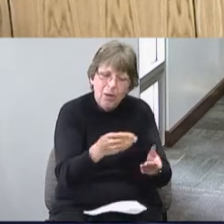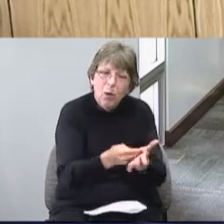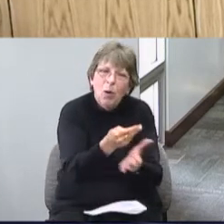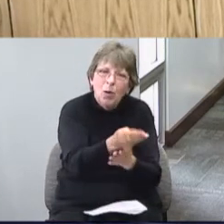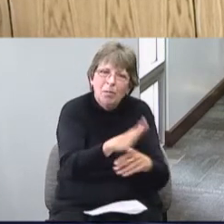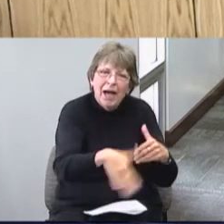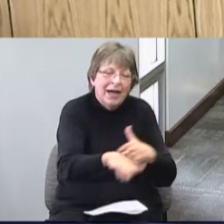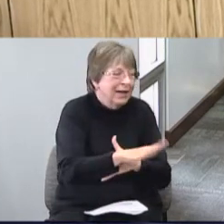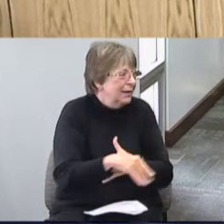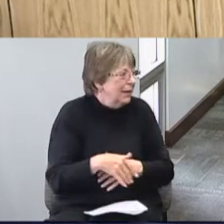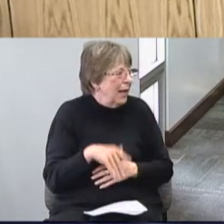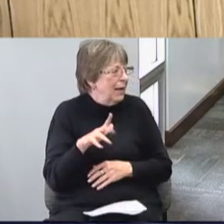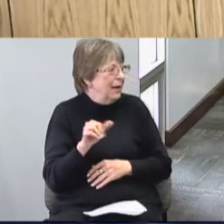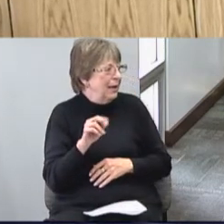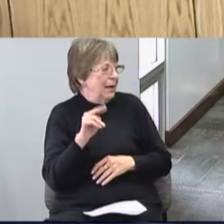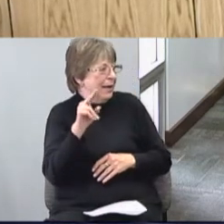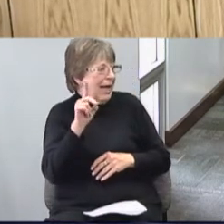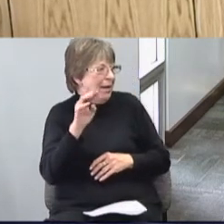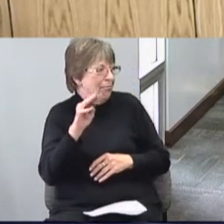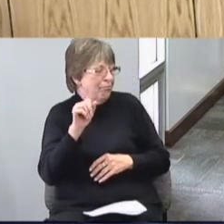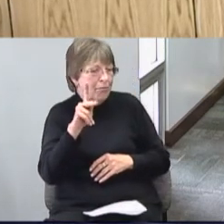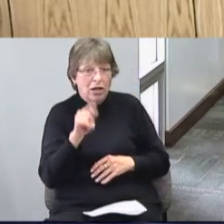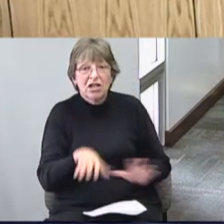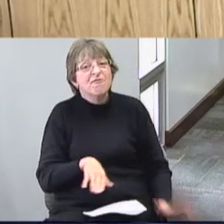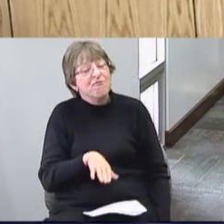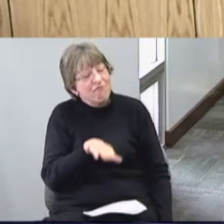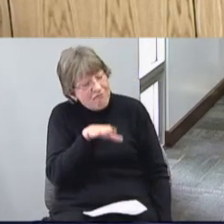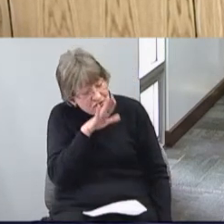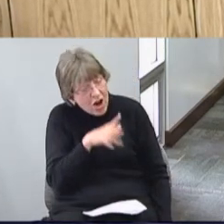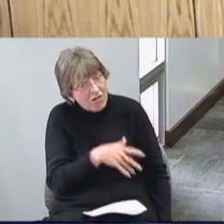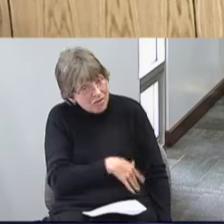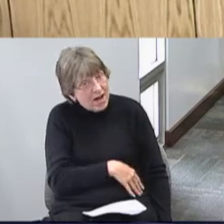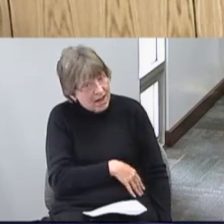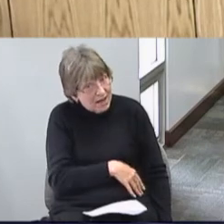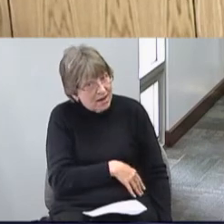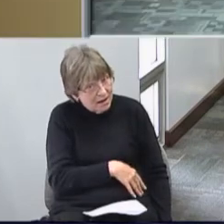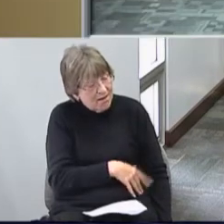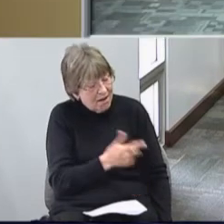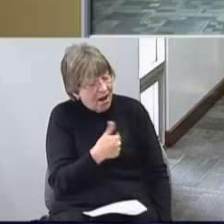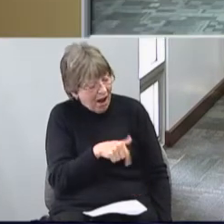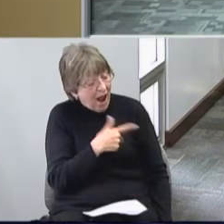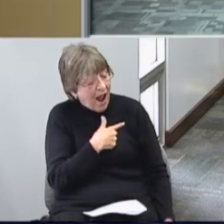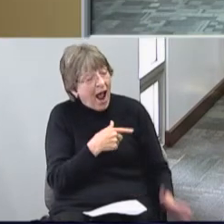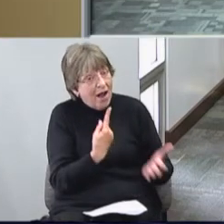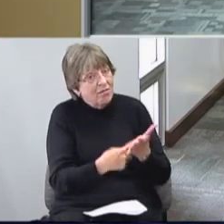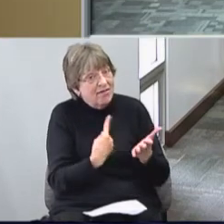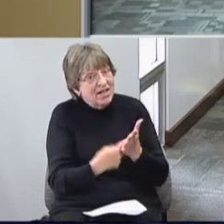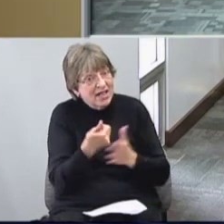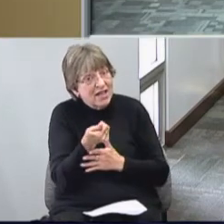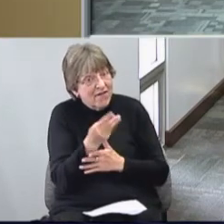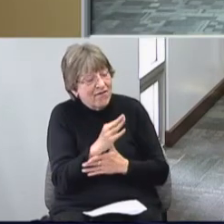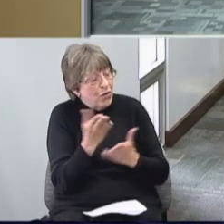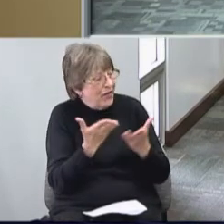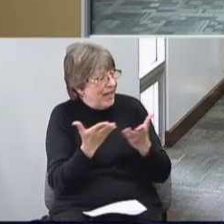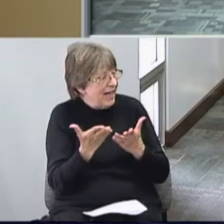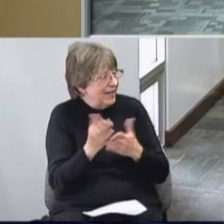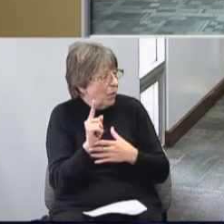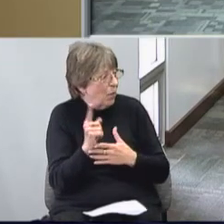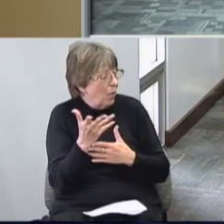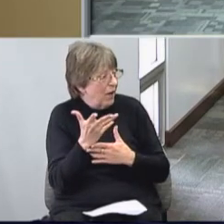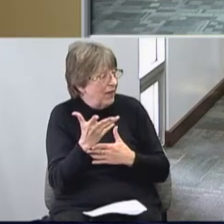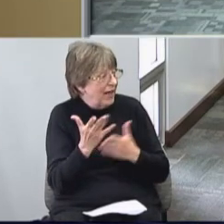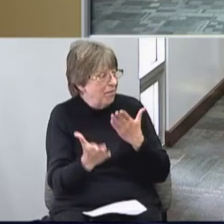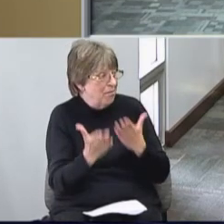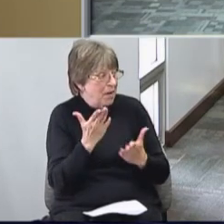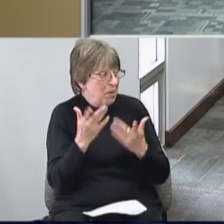The Landmarks Commission is very frustrated with this issue as well. And so we've discussed a couple of things. One thing we might try to